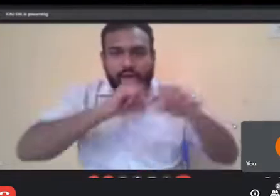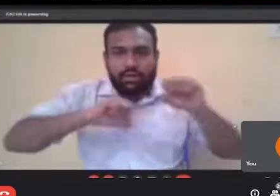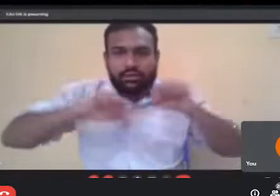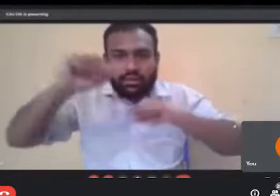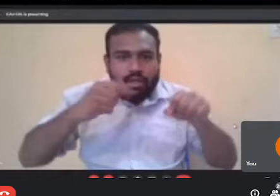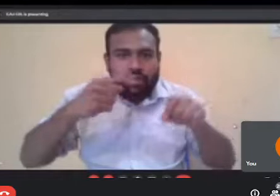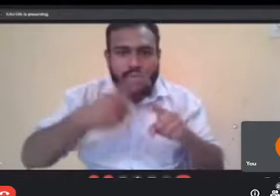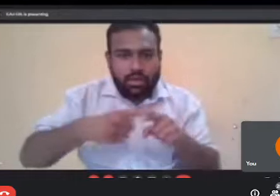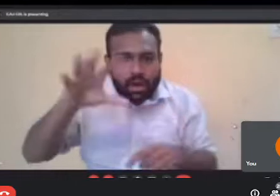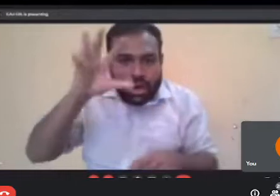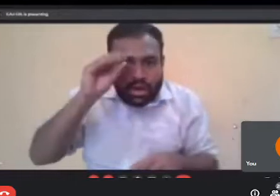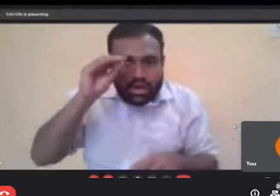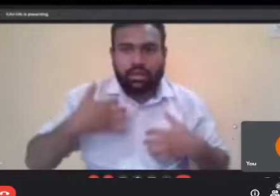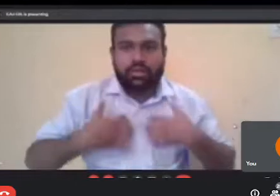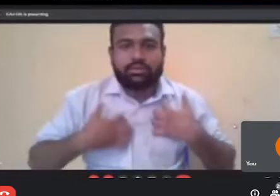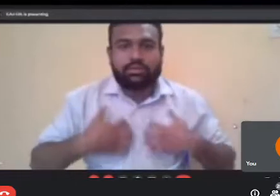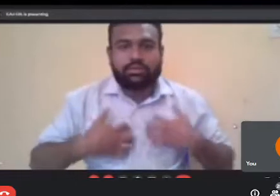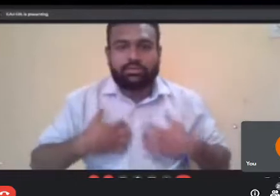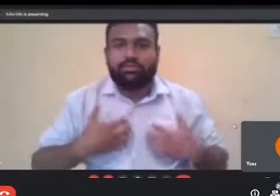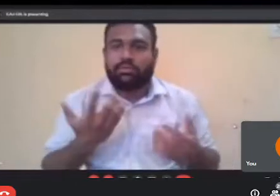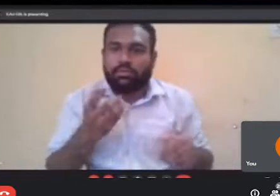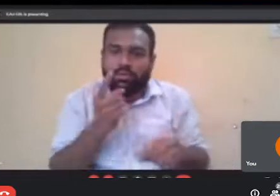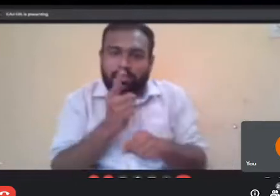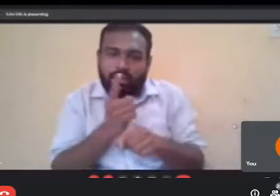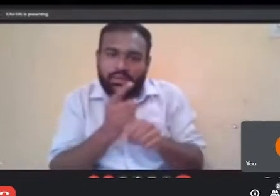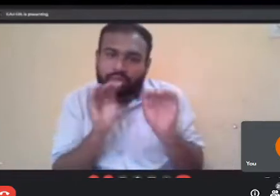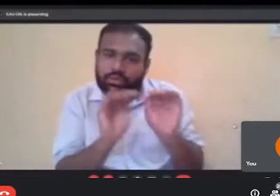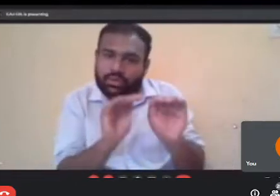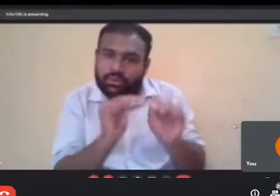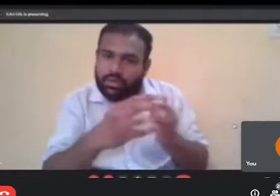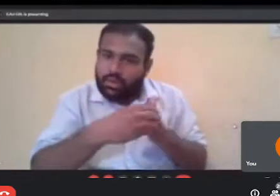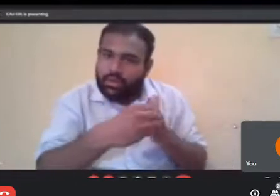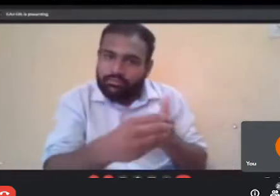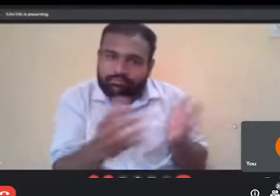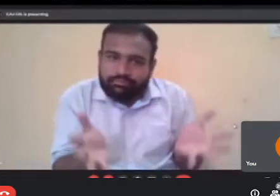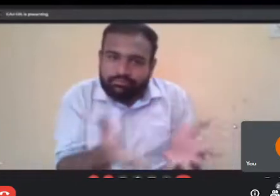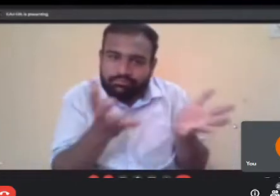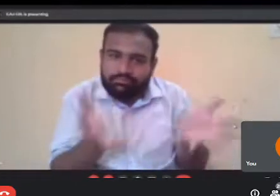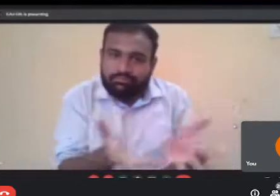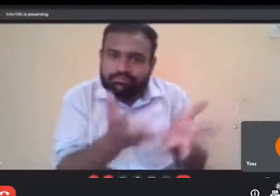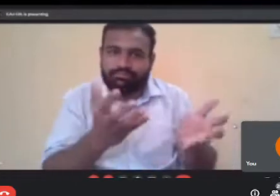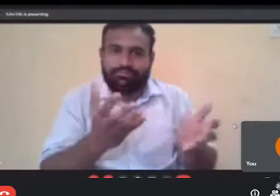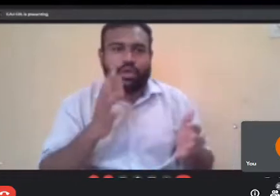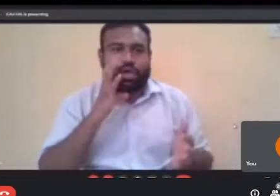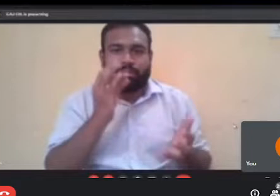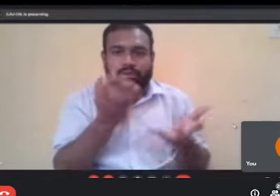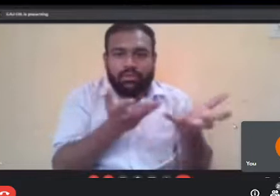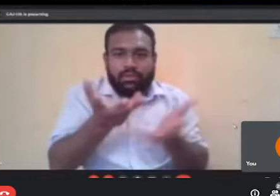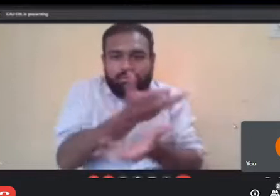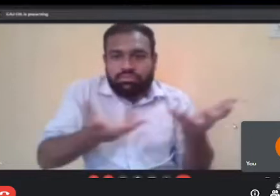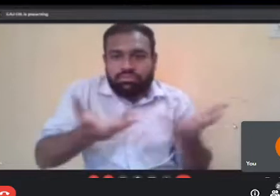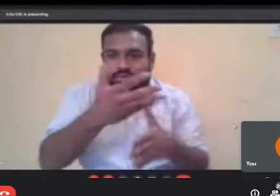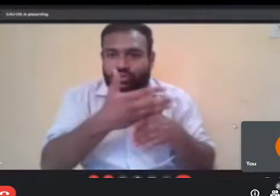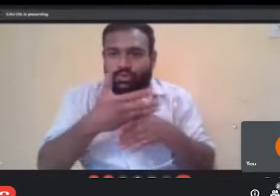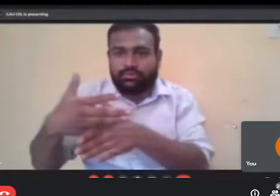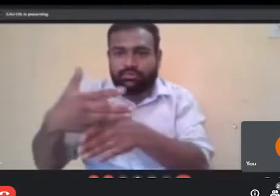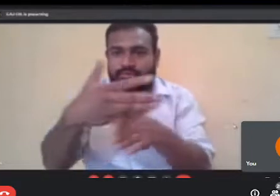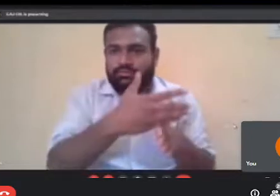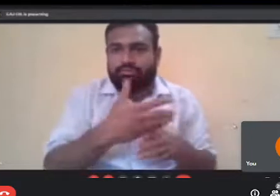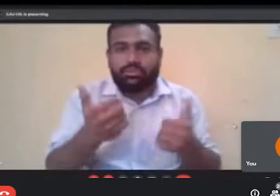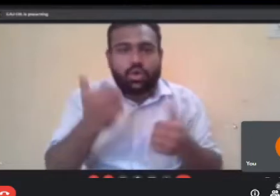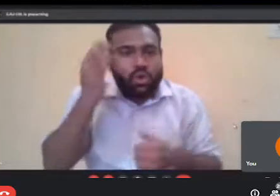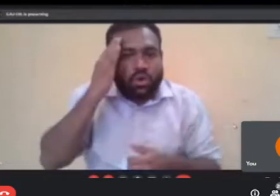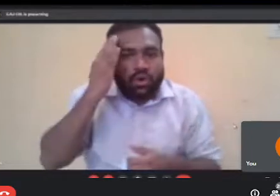not encourage children to come onto the platform or take things in their own hands, not practical much. And here the peers,